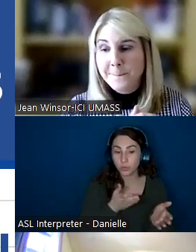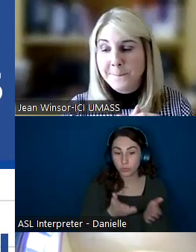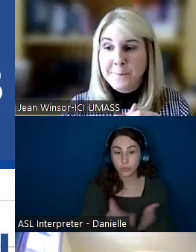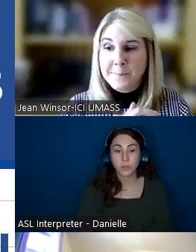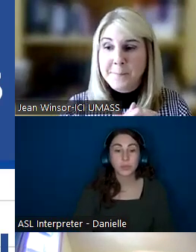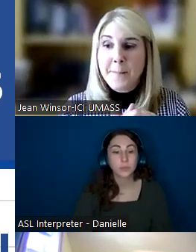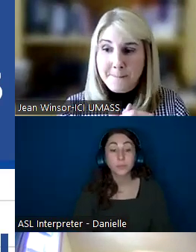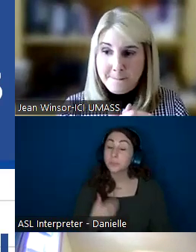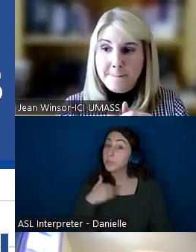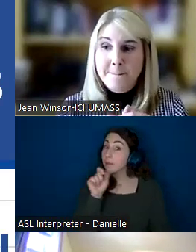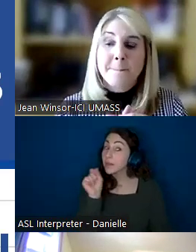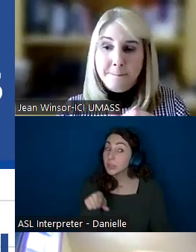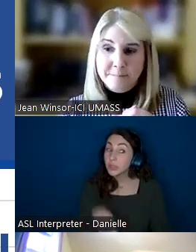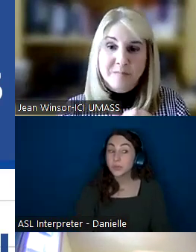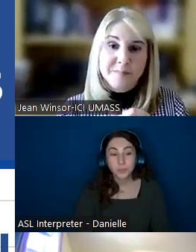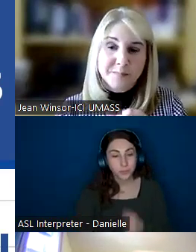We have a question.